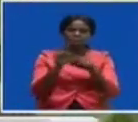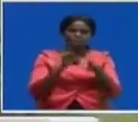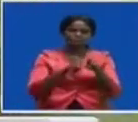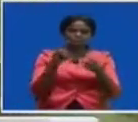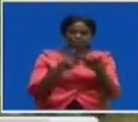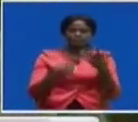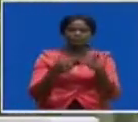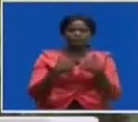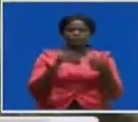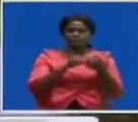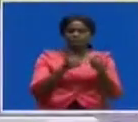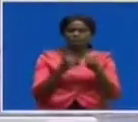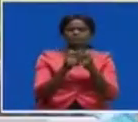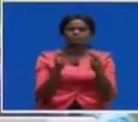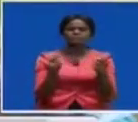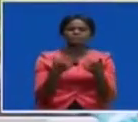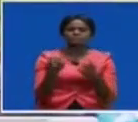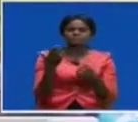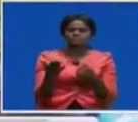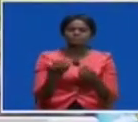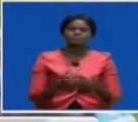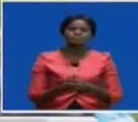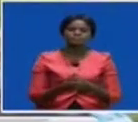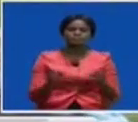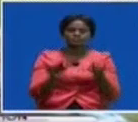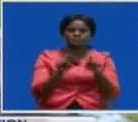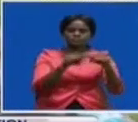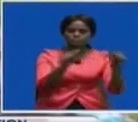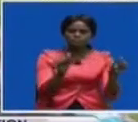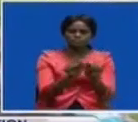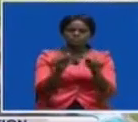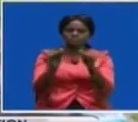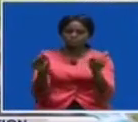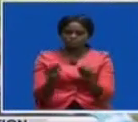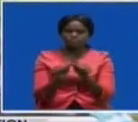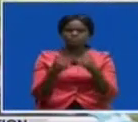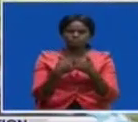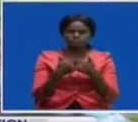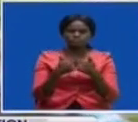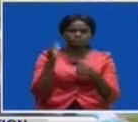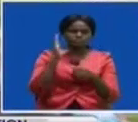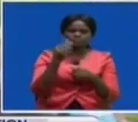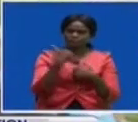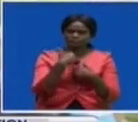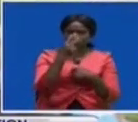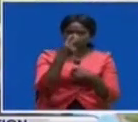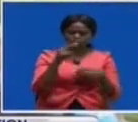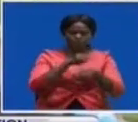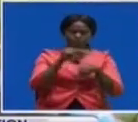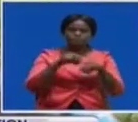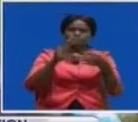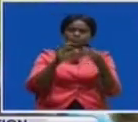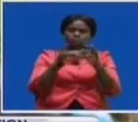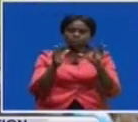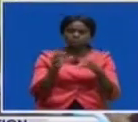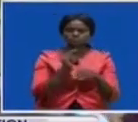adversely affected crops. We need to cater for this area as well. We'll have to look at it, National Coordinator. Let's make